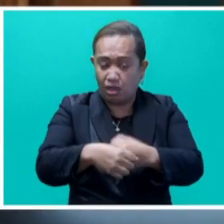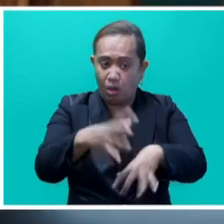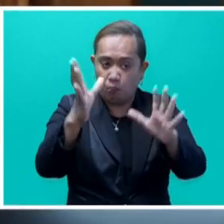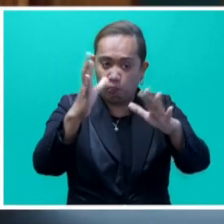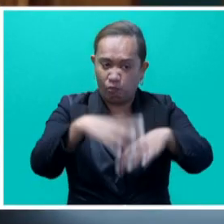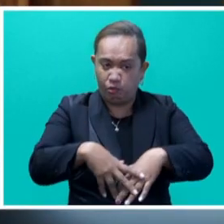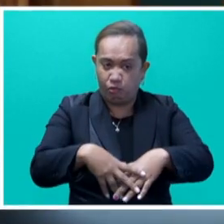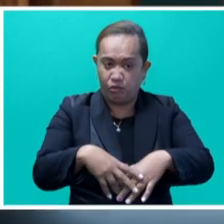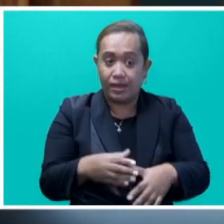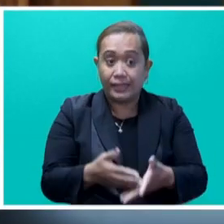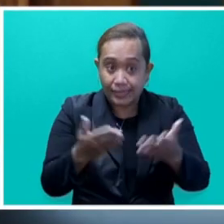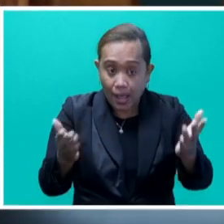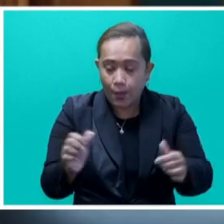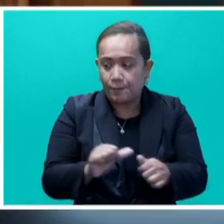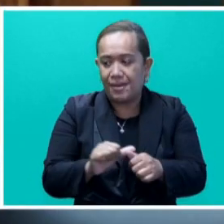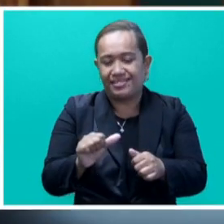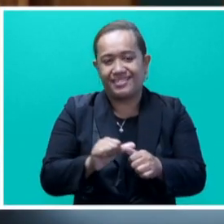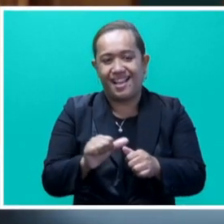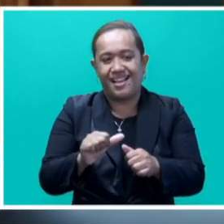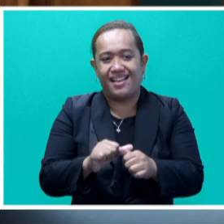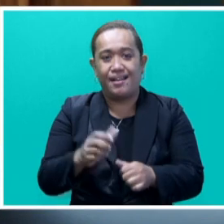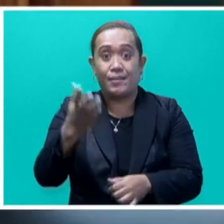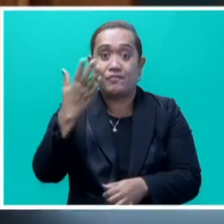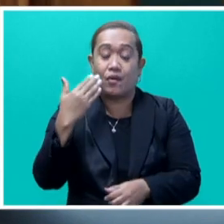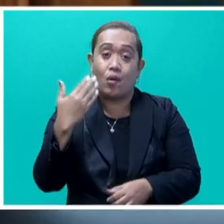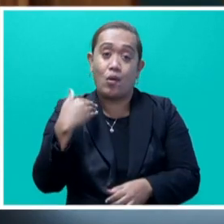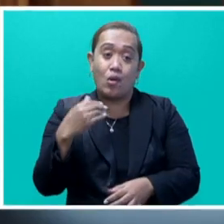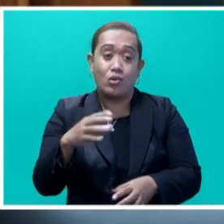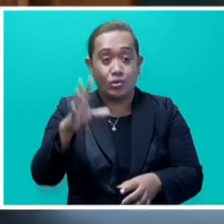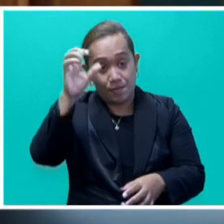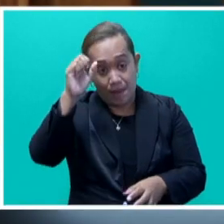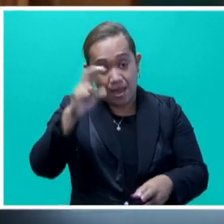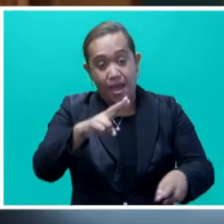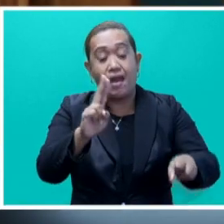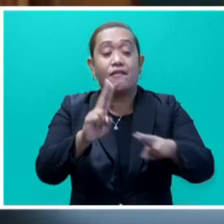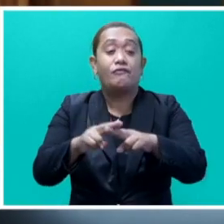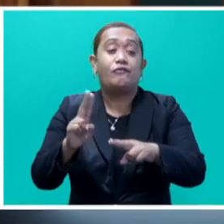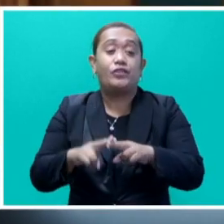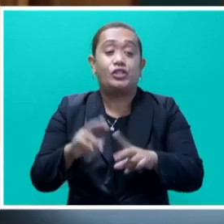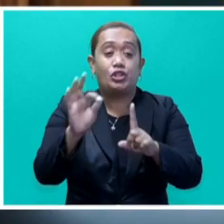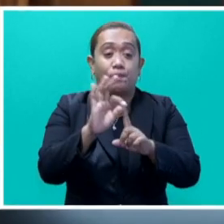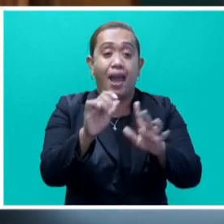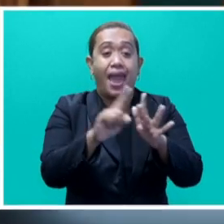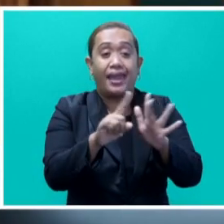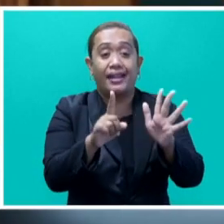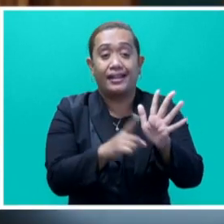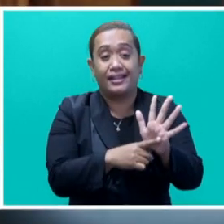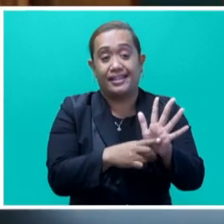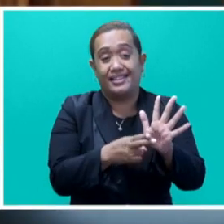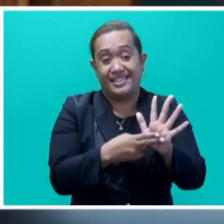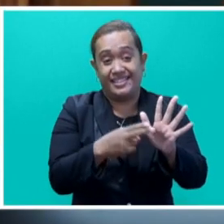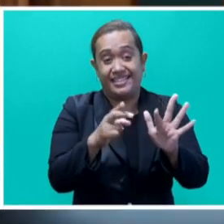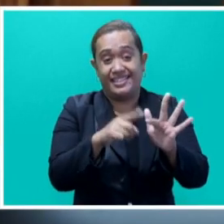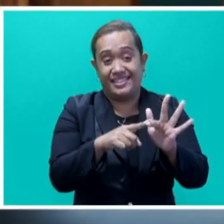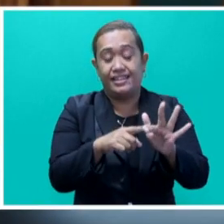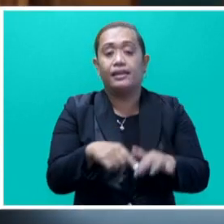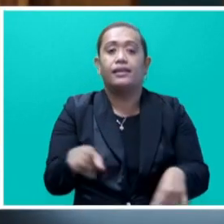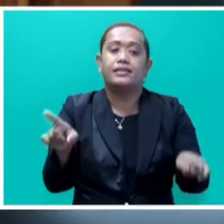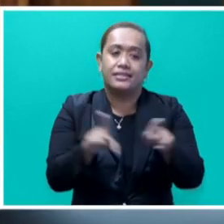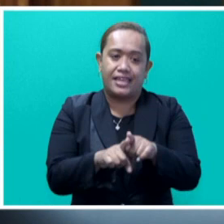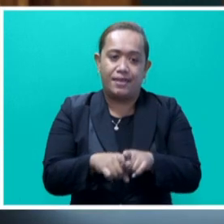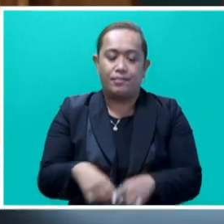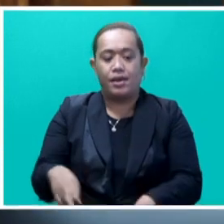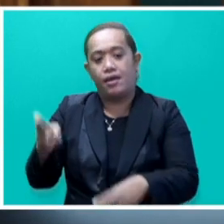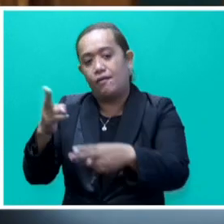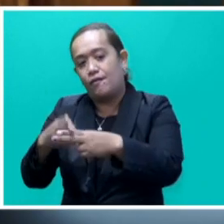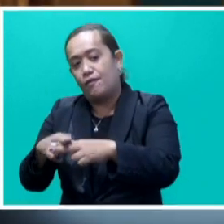greater collaboration between the Fiji Pine Group and the Fiji Hardwood Corporation Limited. We are trying to see if we can avoid